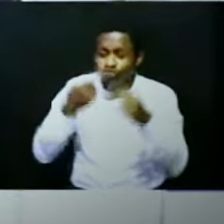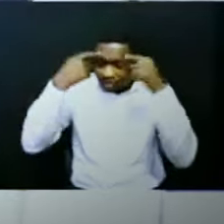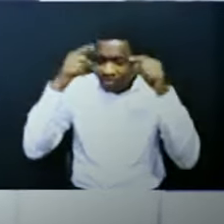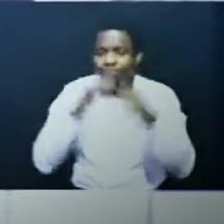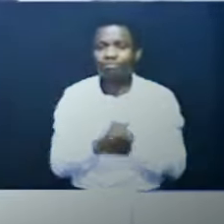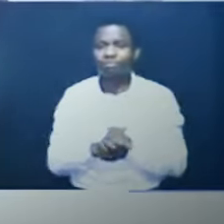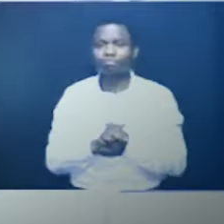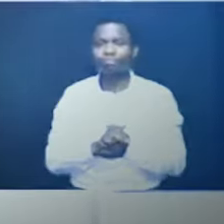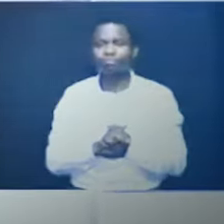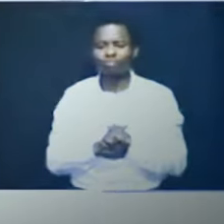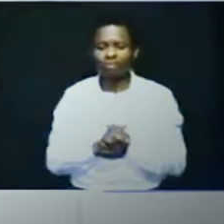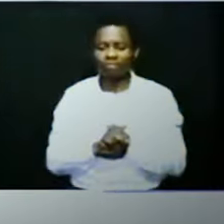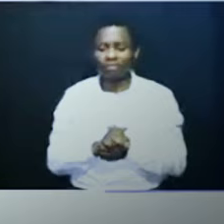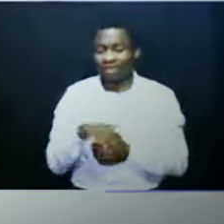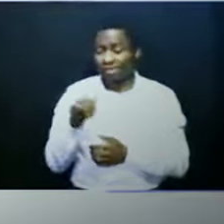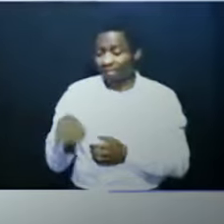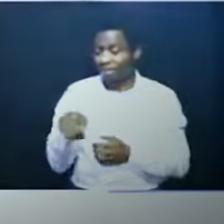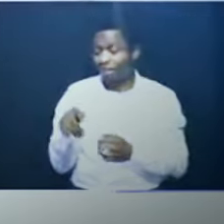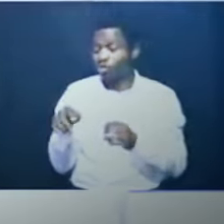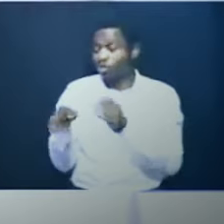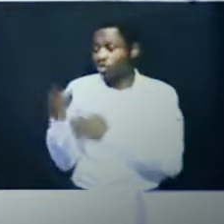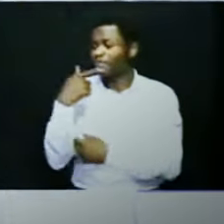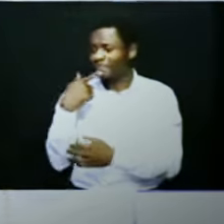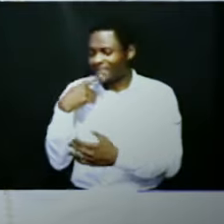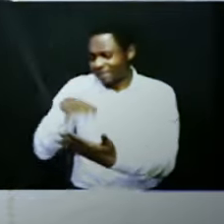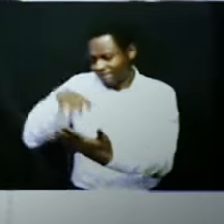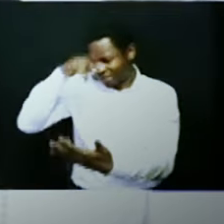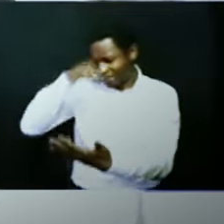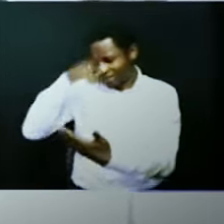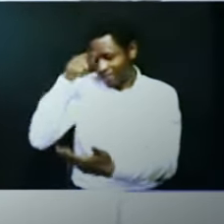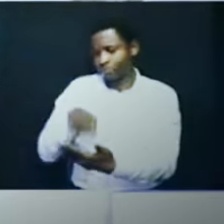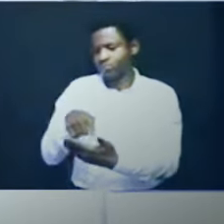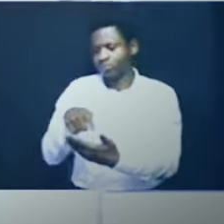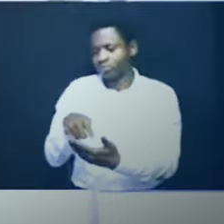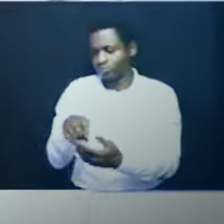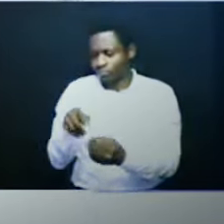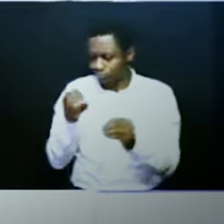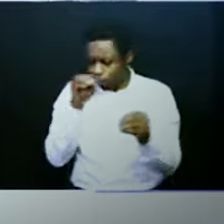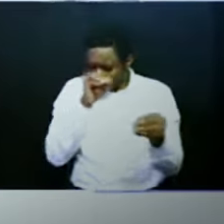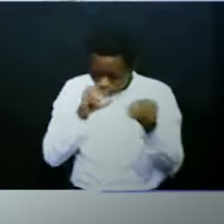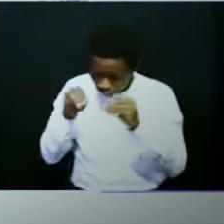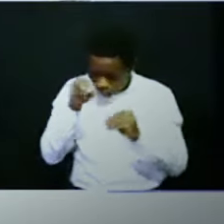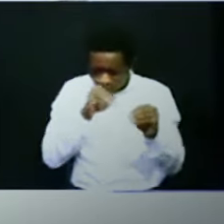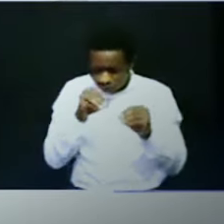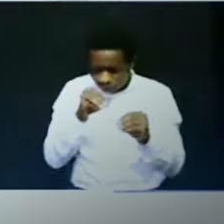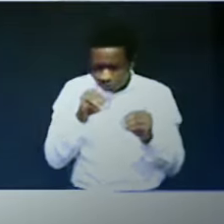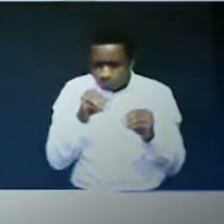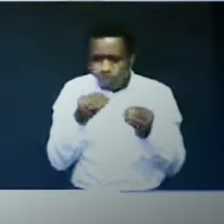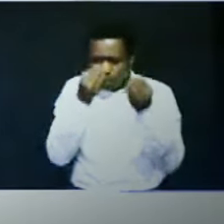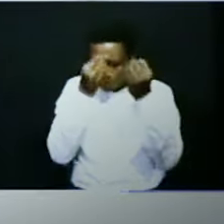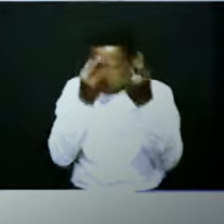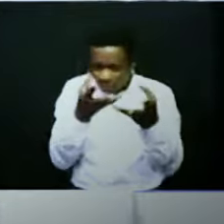na dwini mu. It says that study it. O se observe it. Do it.